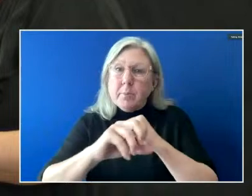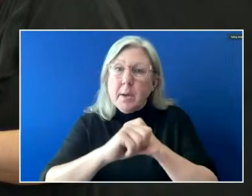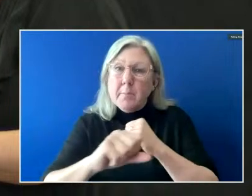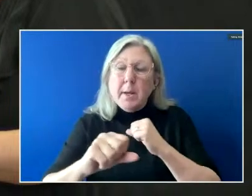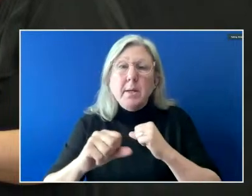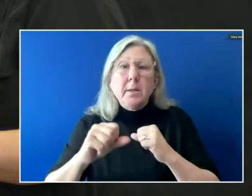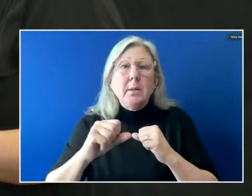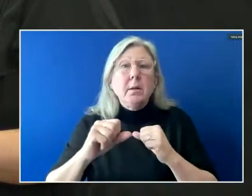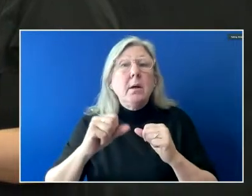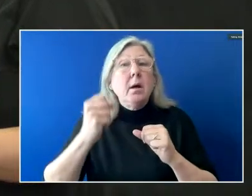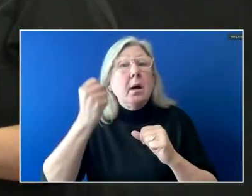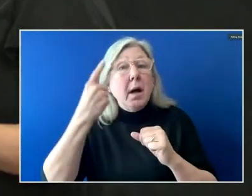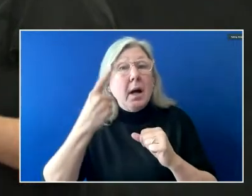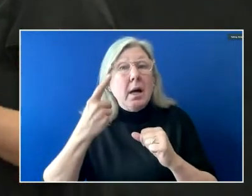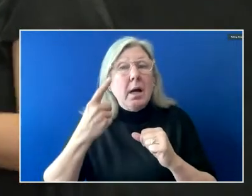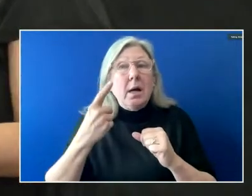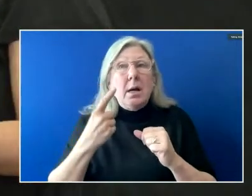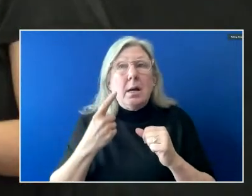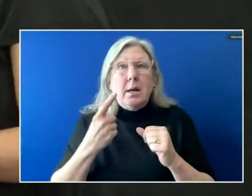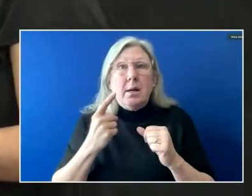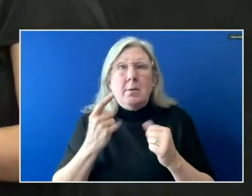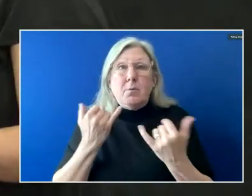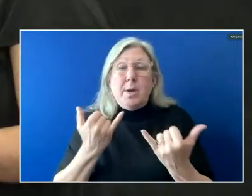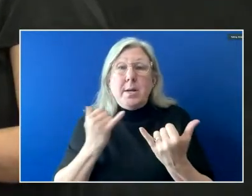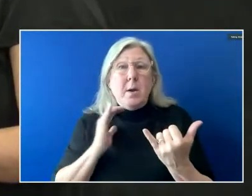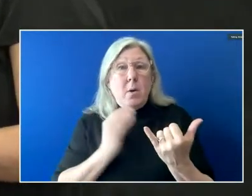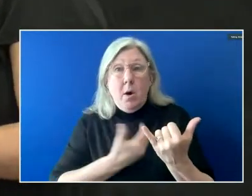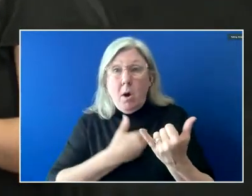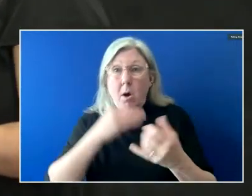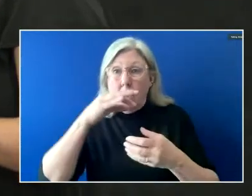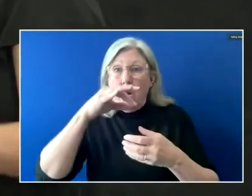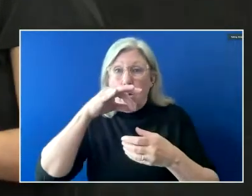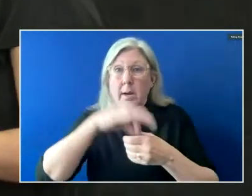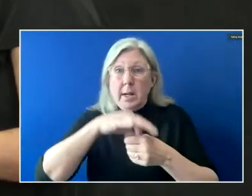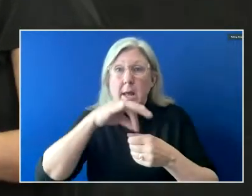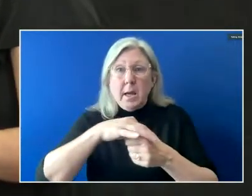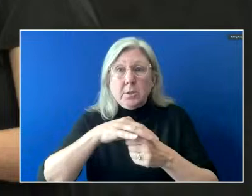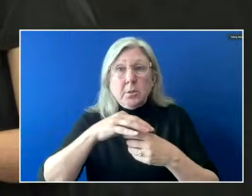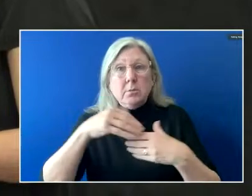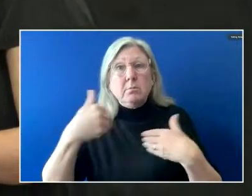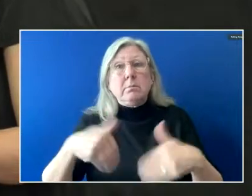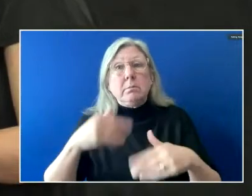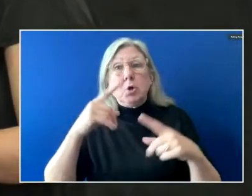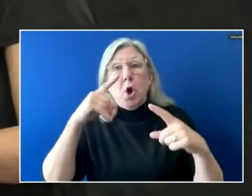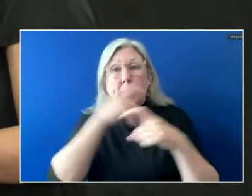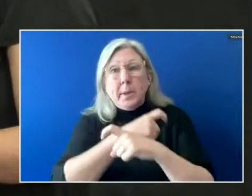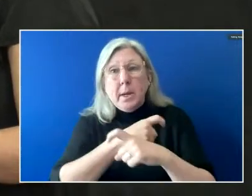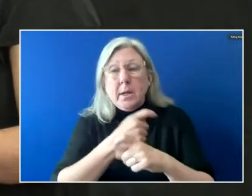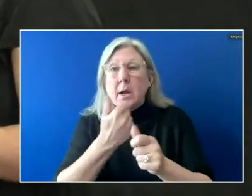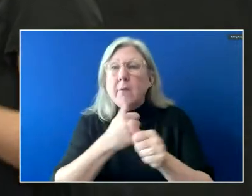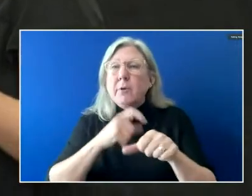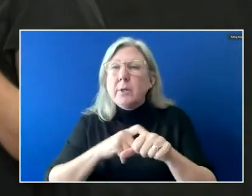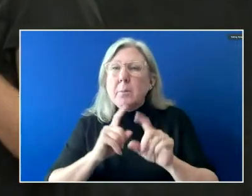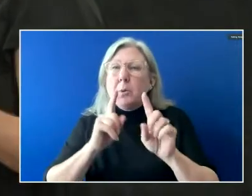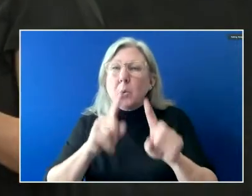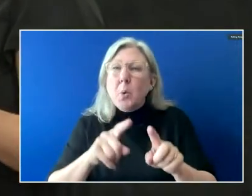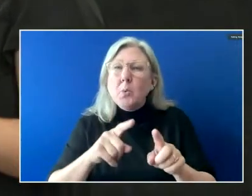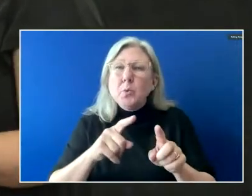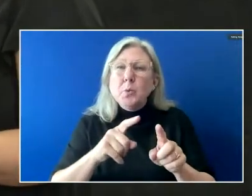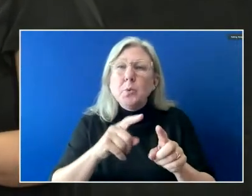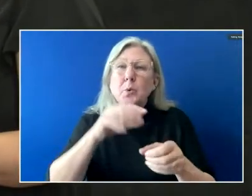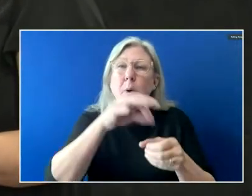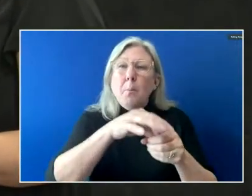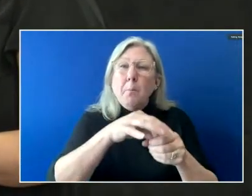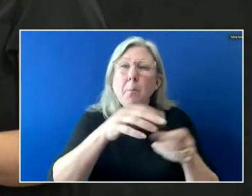complicated right now every time you go to the polls every election is different right um this past